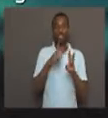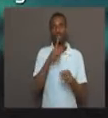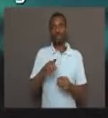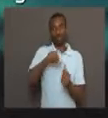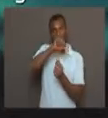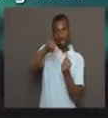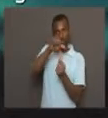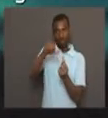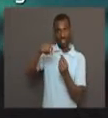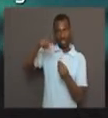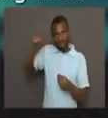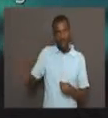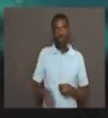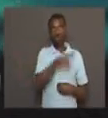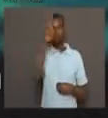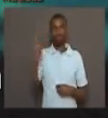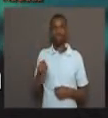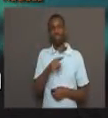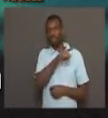answers, great job.